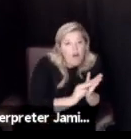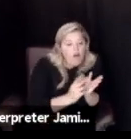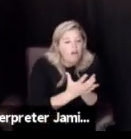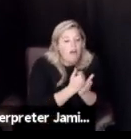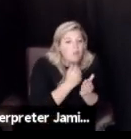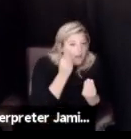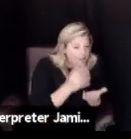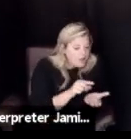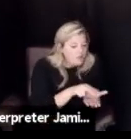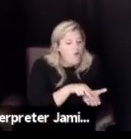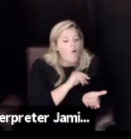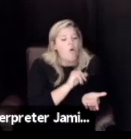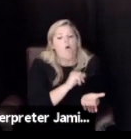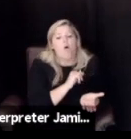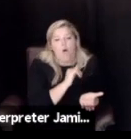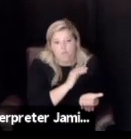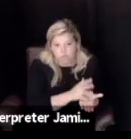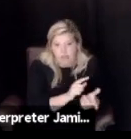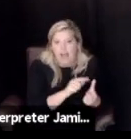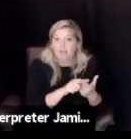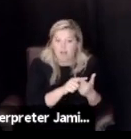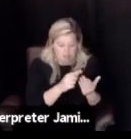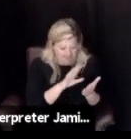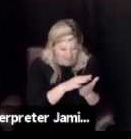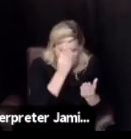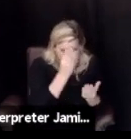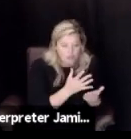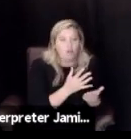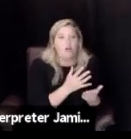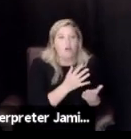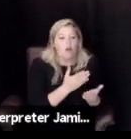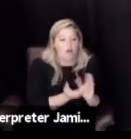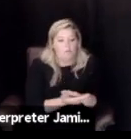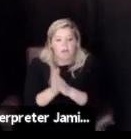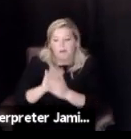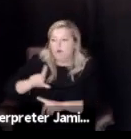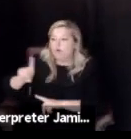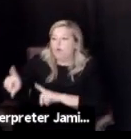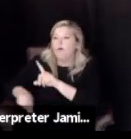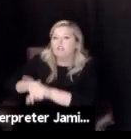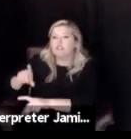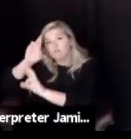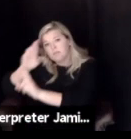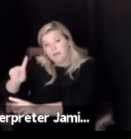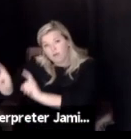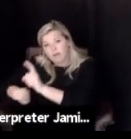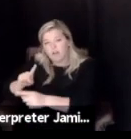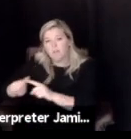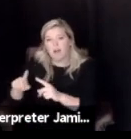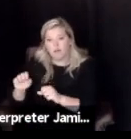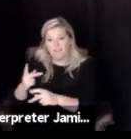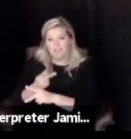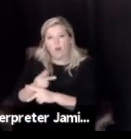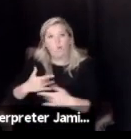that allows you to form questions that are respectful, but yet allow you to dig for information to find out what's going on